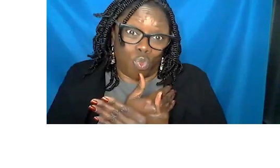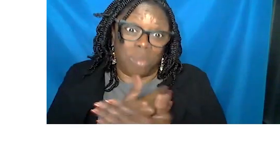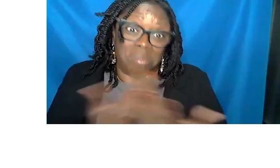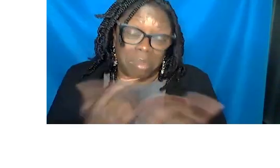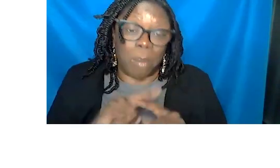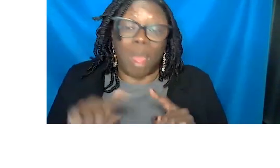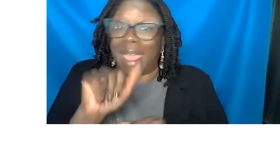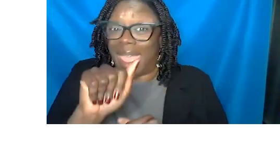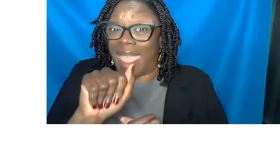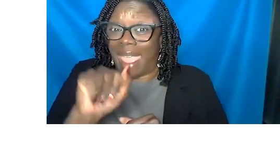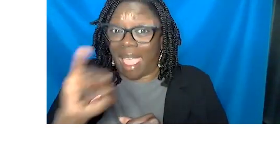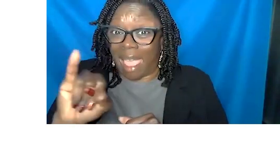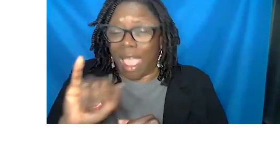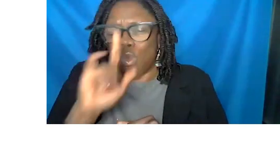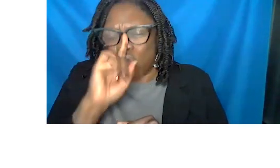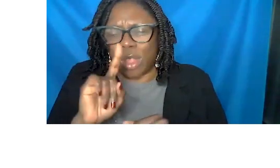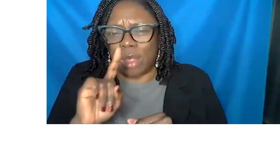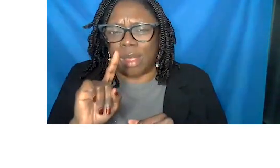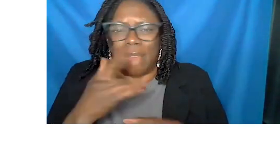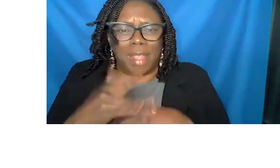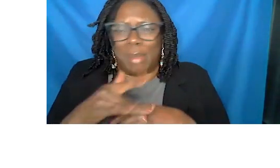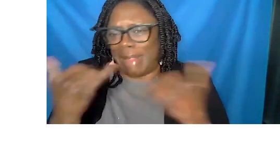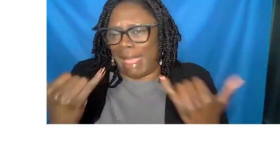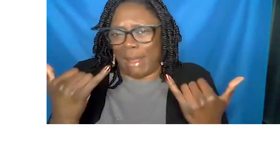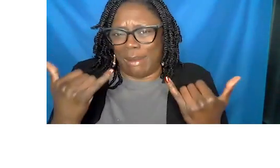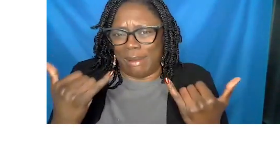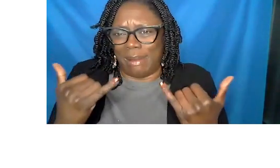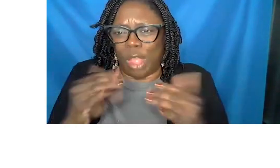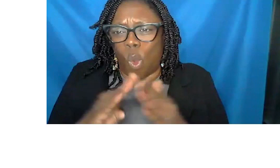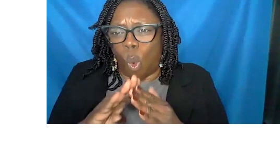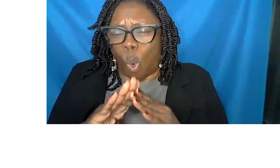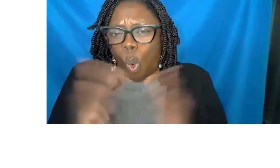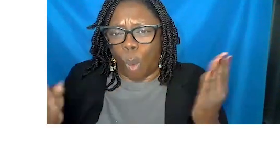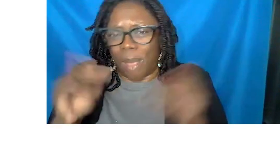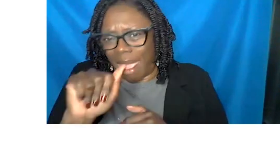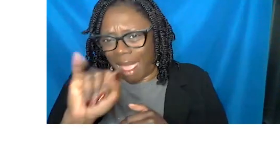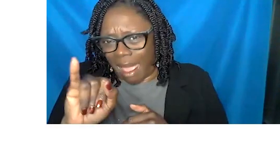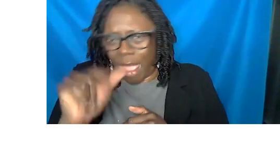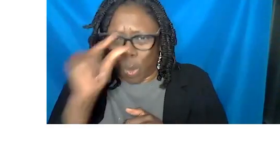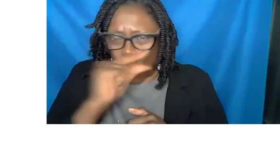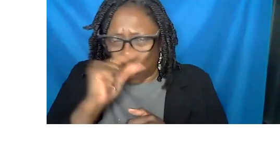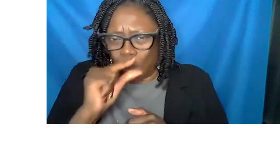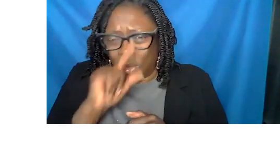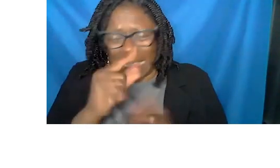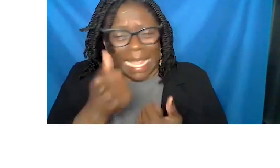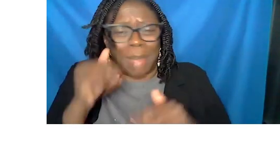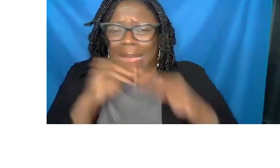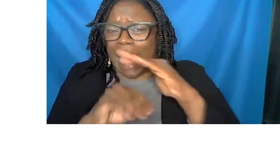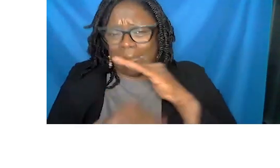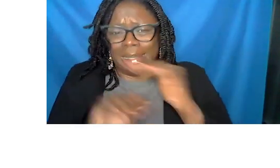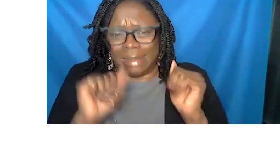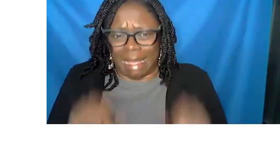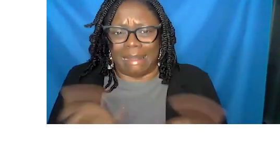been widely available now through these companies like OpenAI and Google to where they're pretty much accessible to everyone